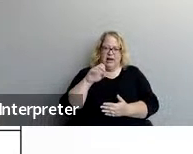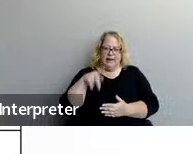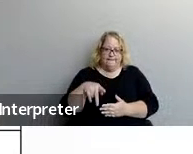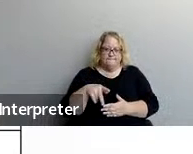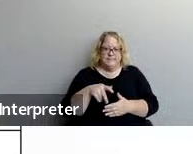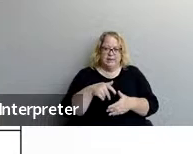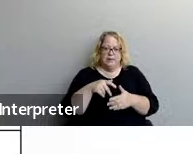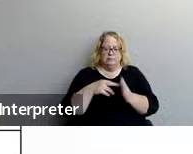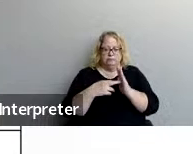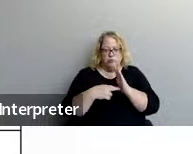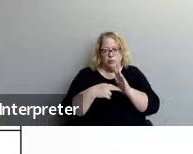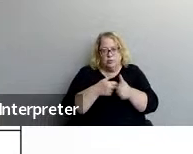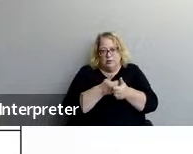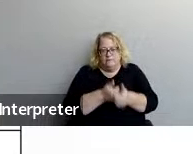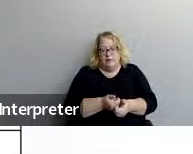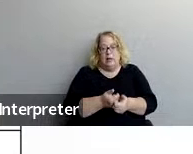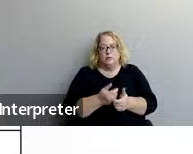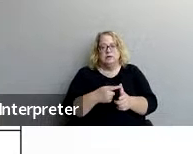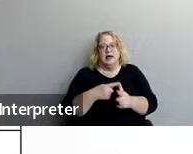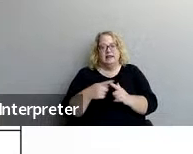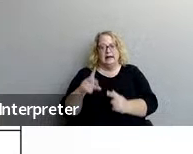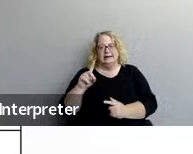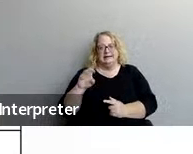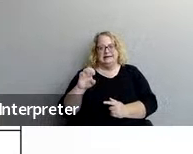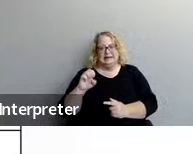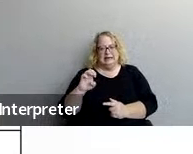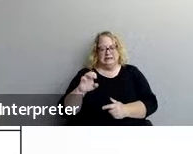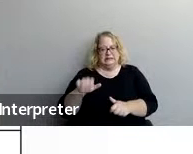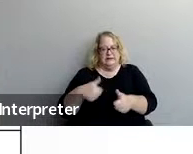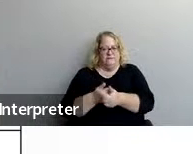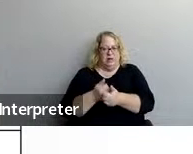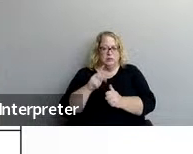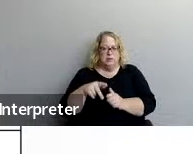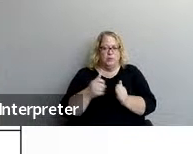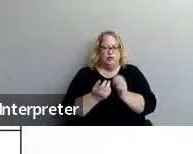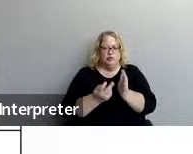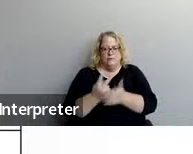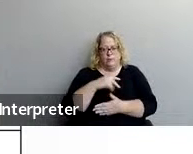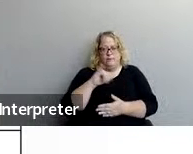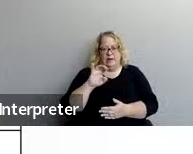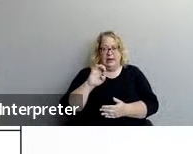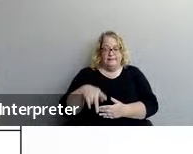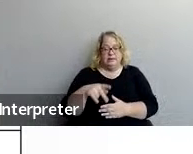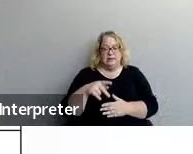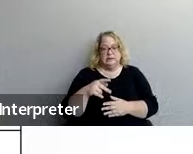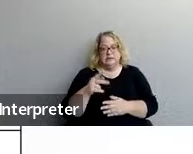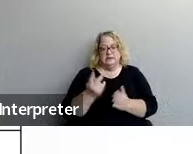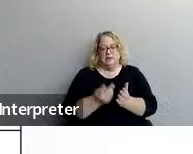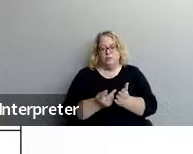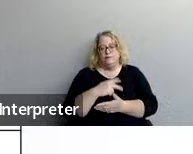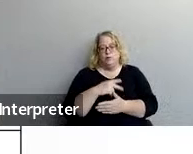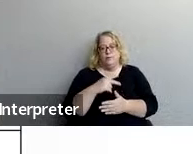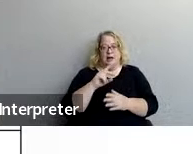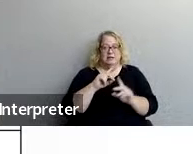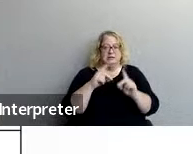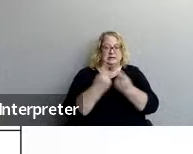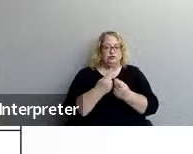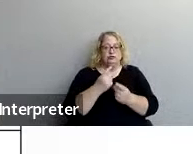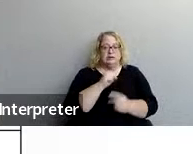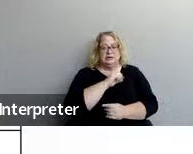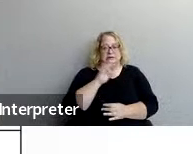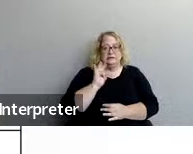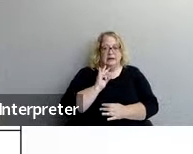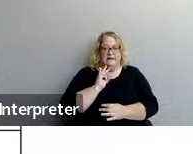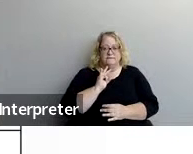compliance that is followed up by a DESE review of IEPs that were reviewed by district staff.